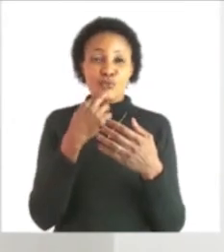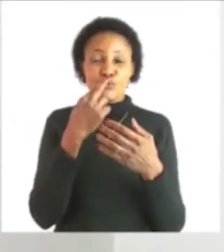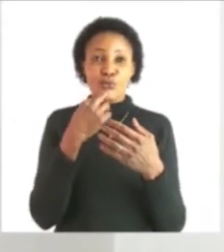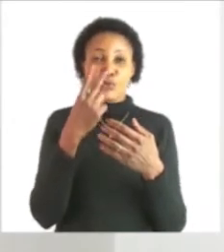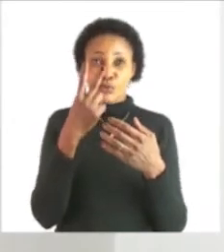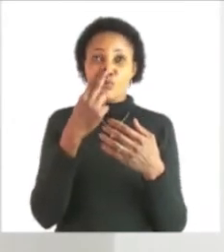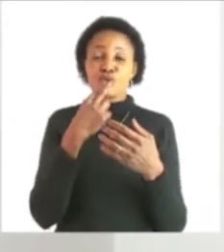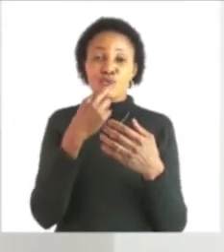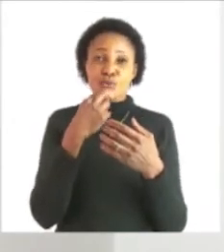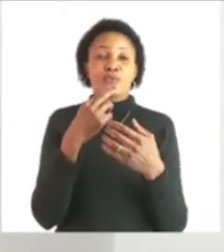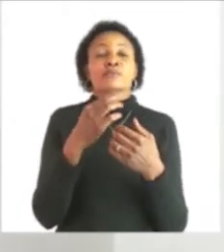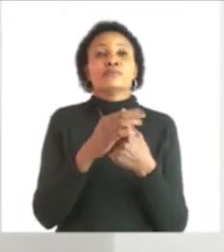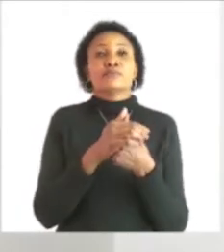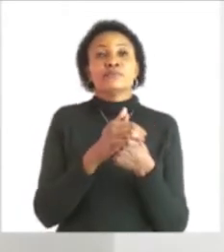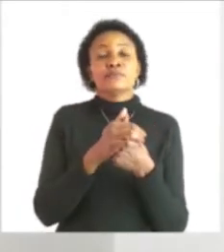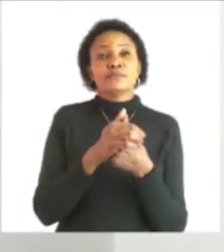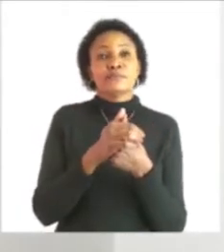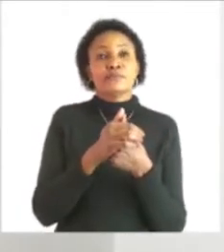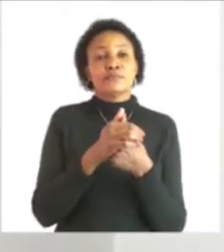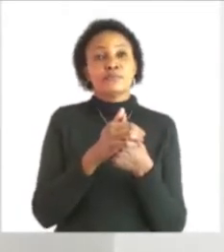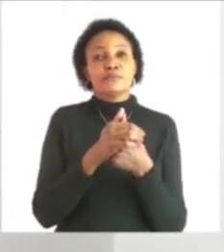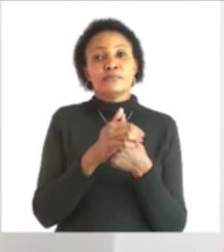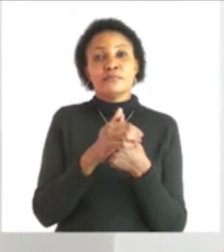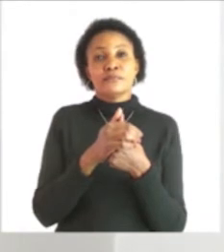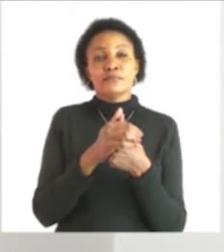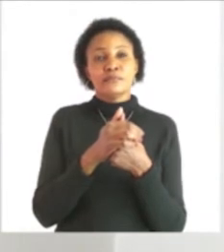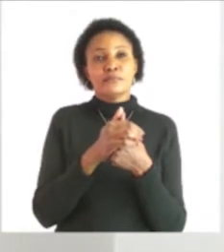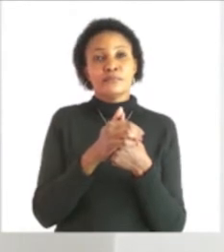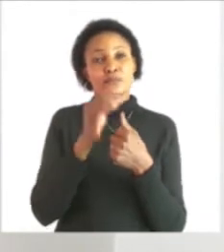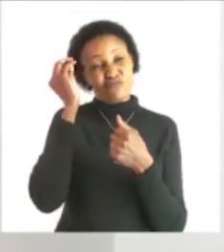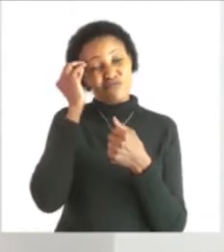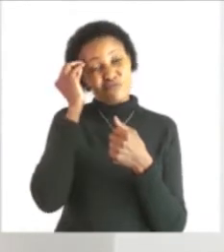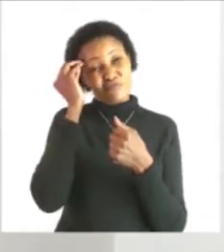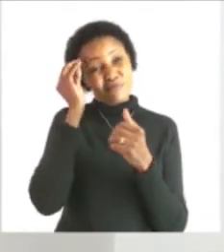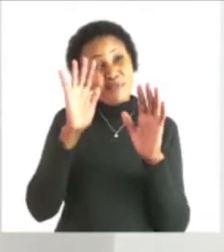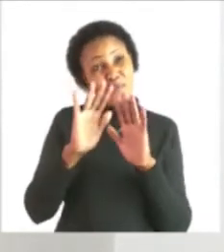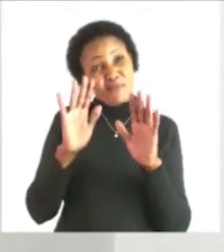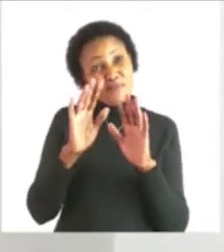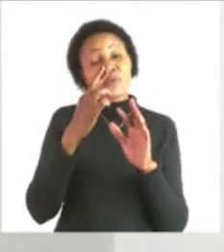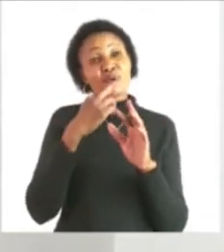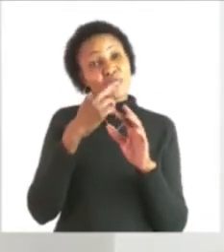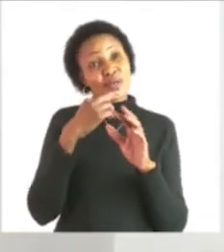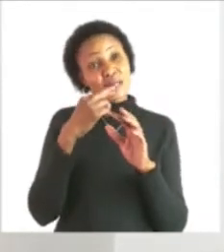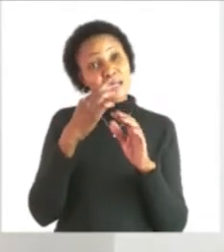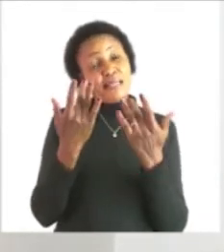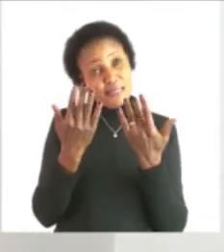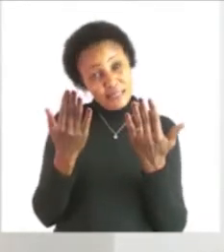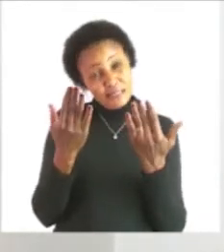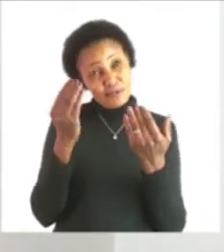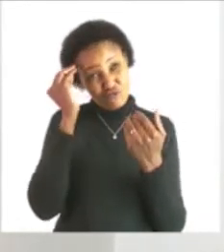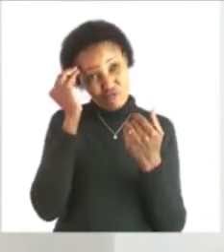good, but I'm sure you know your colors. You know the red and the